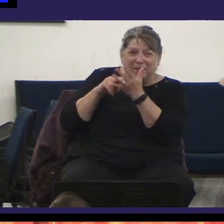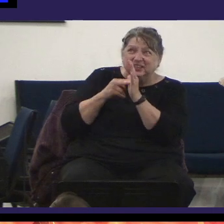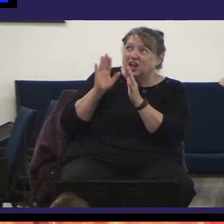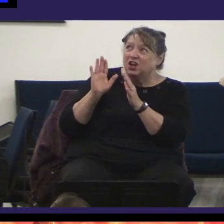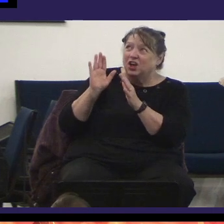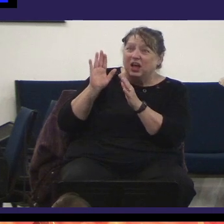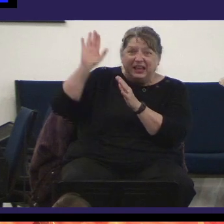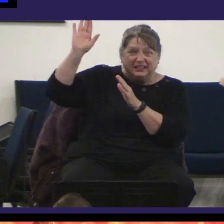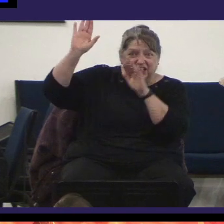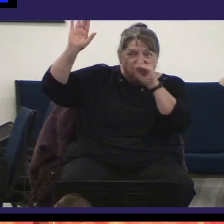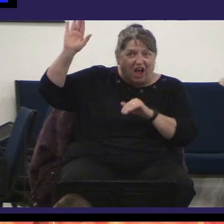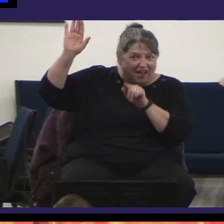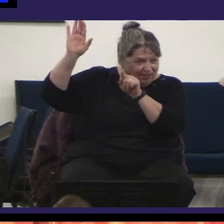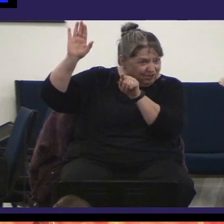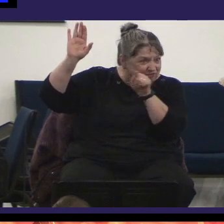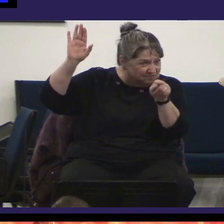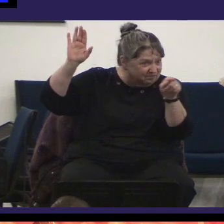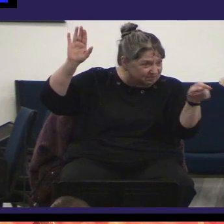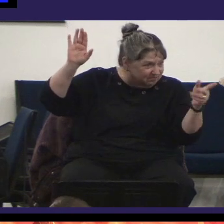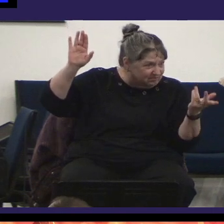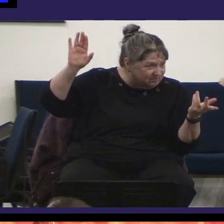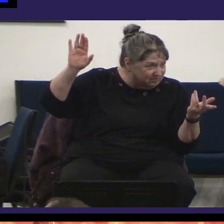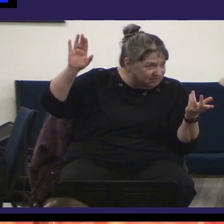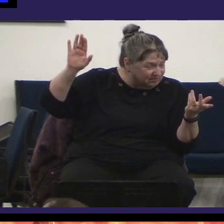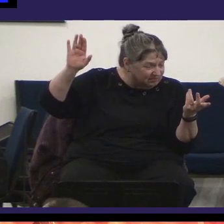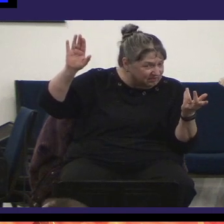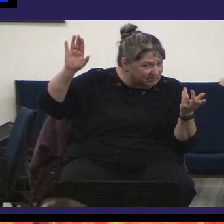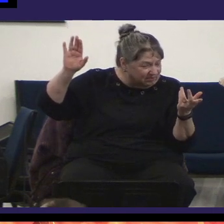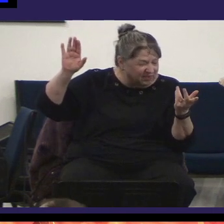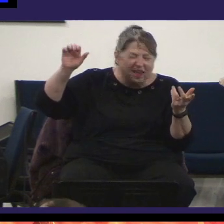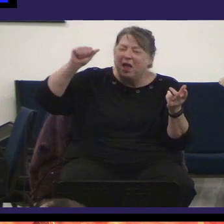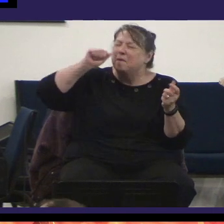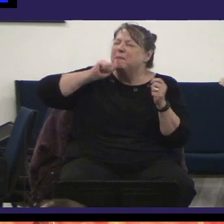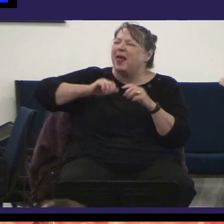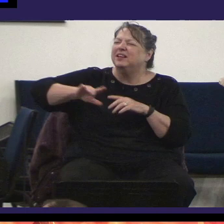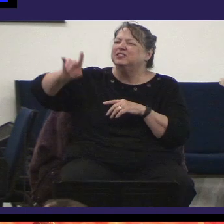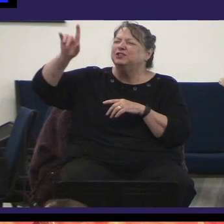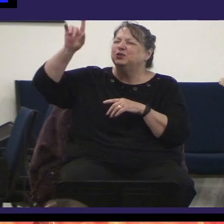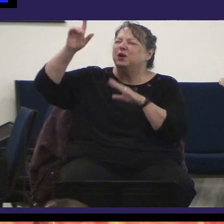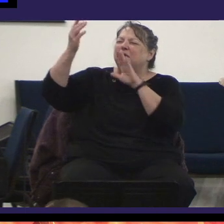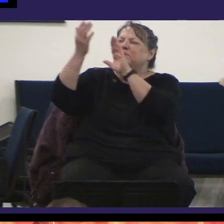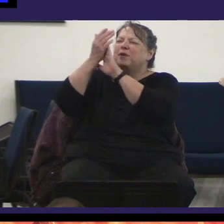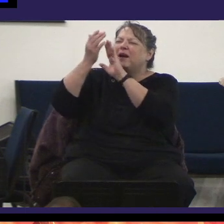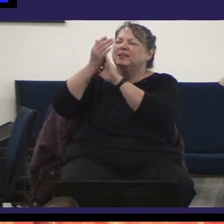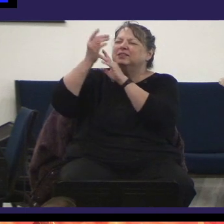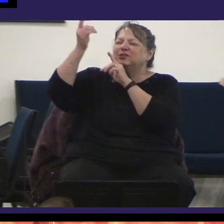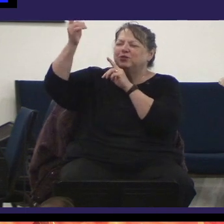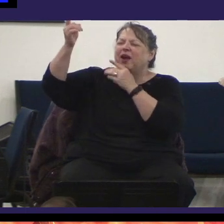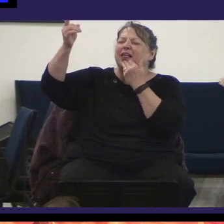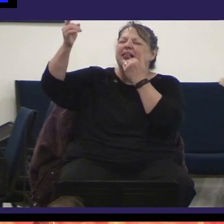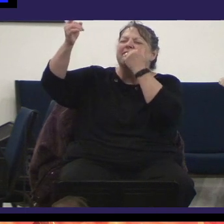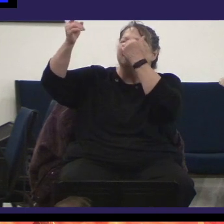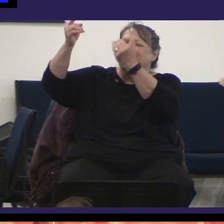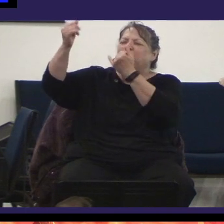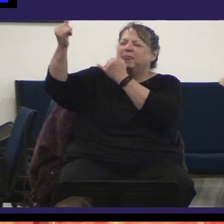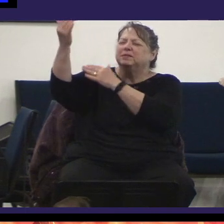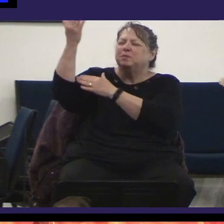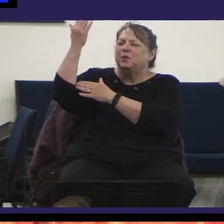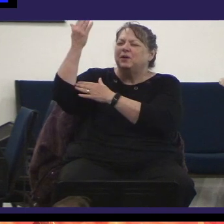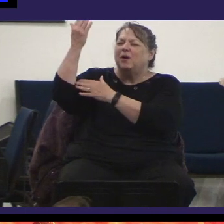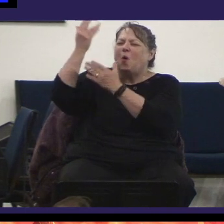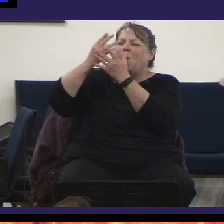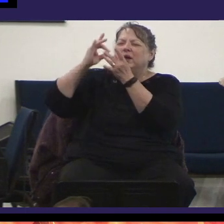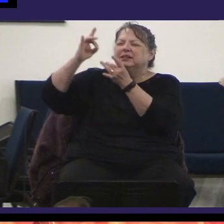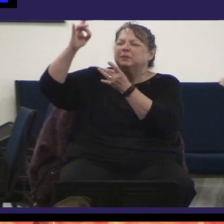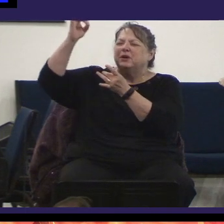on your side as well as on your inside. Father, we bless you. We praise you. We thank you this morning, Holy Spirit